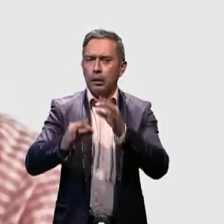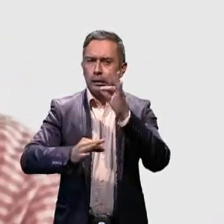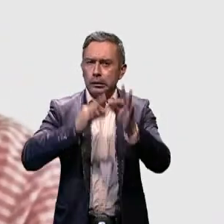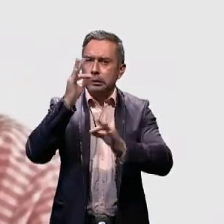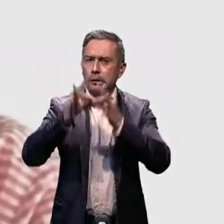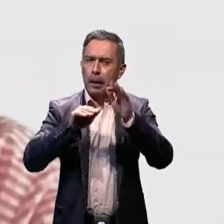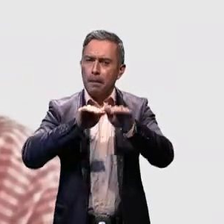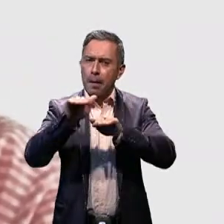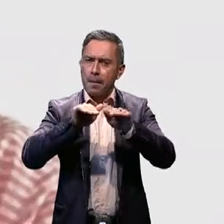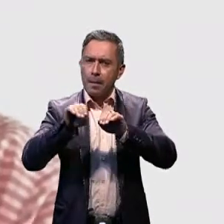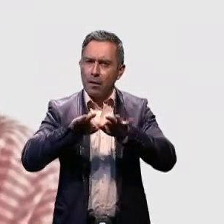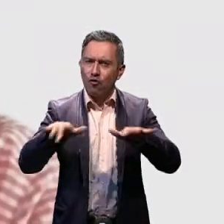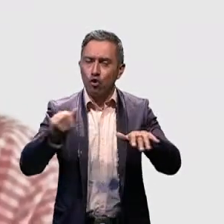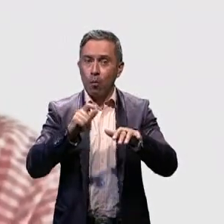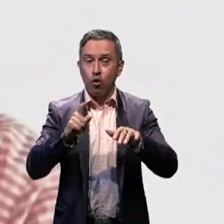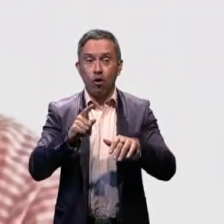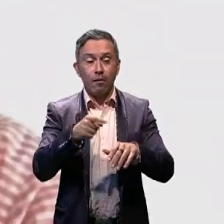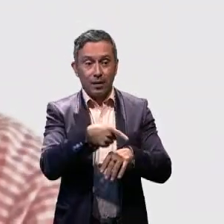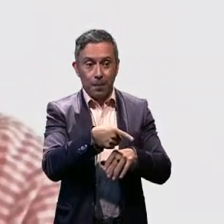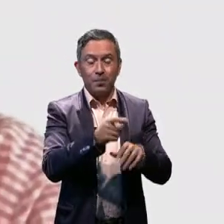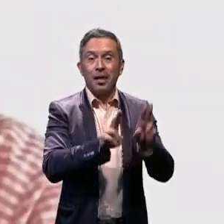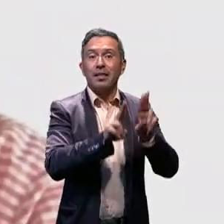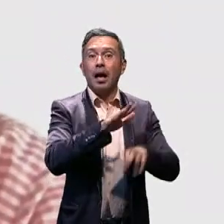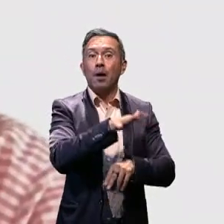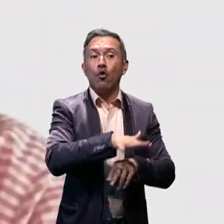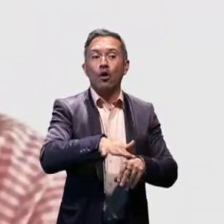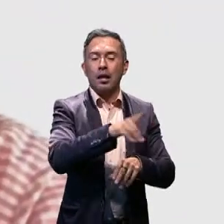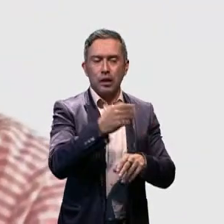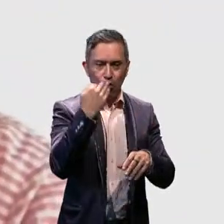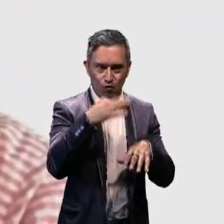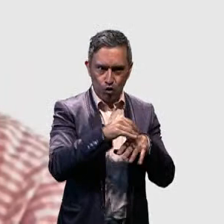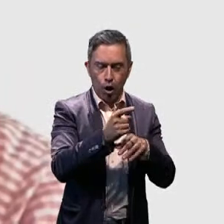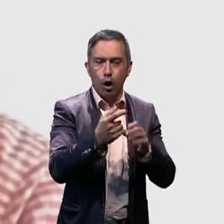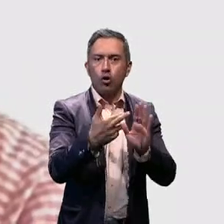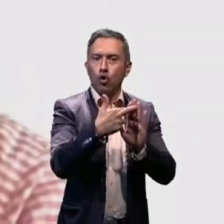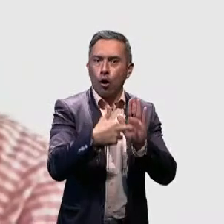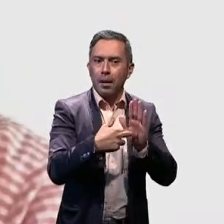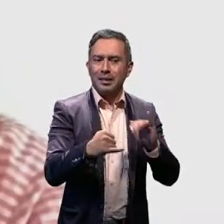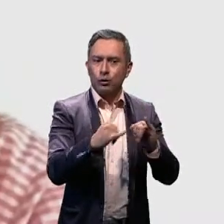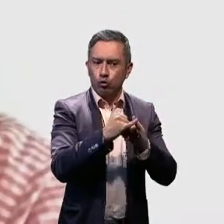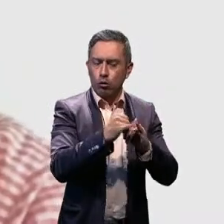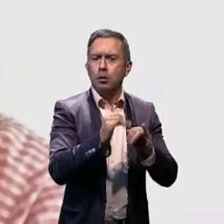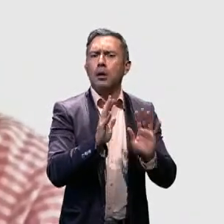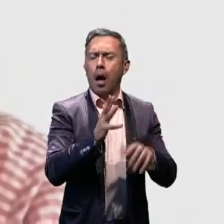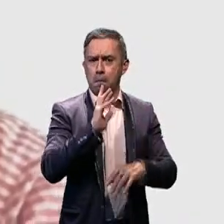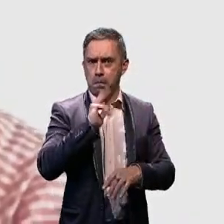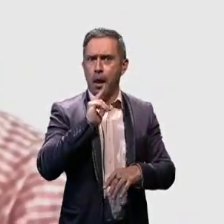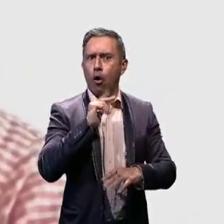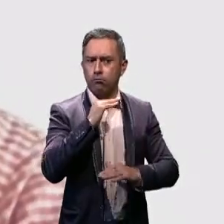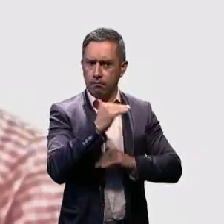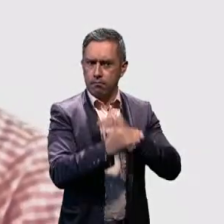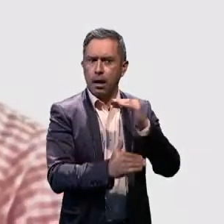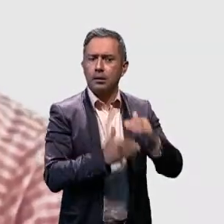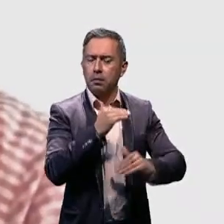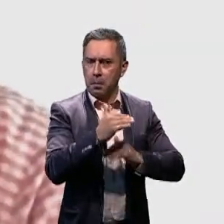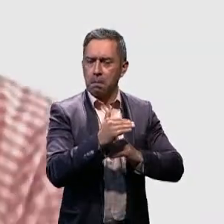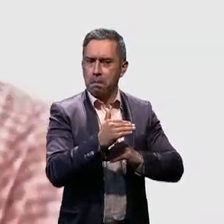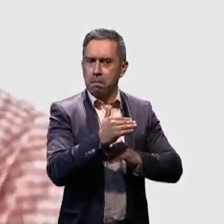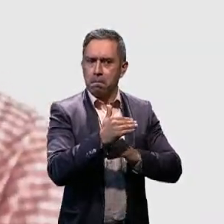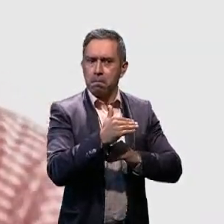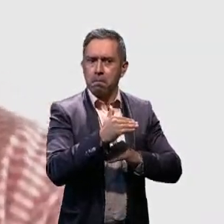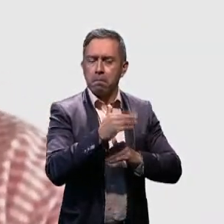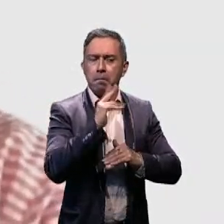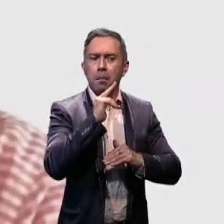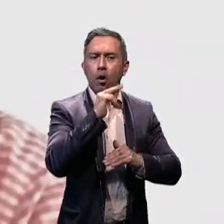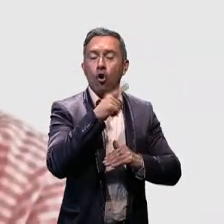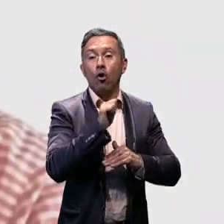electoral culture, to close the gap between the tangible dimension of democracy, some standards and institutions that